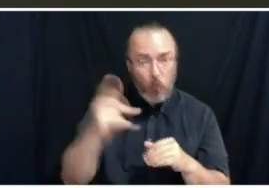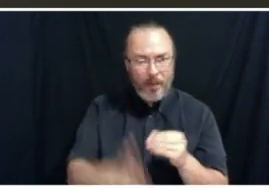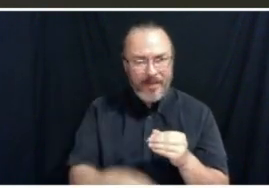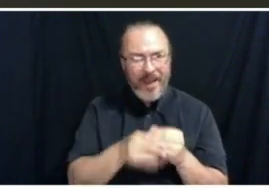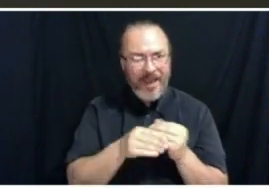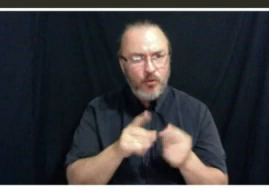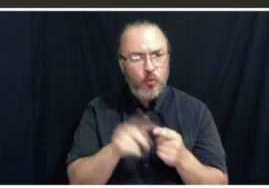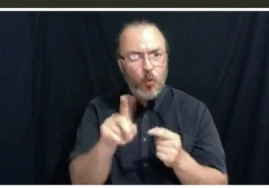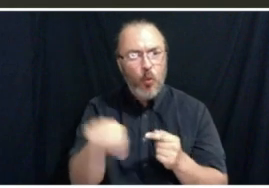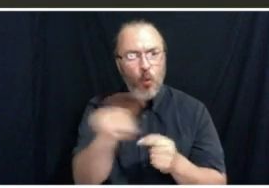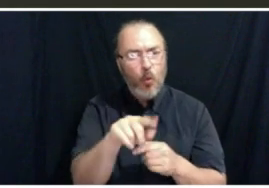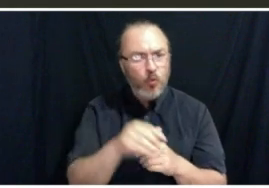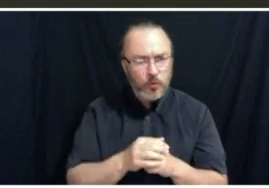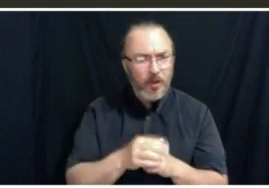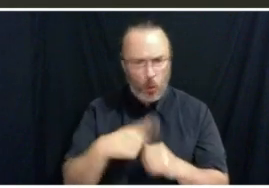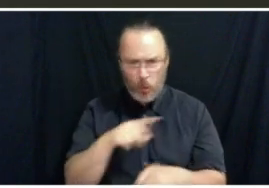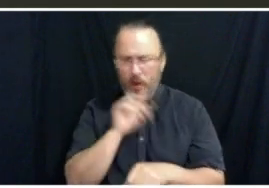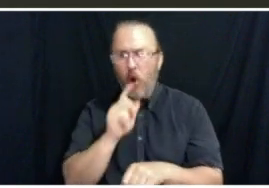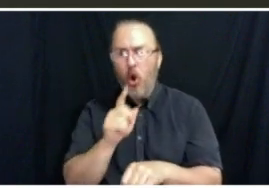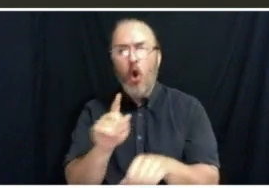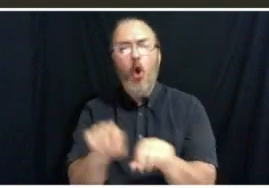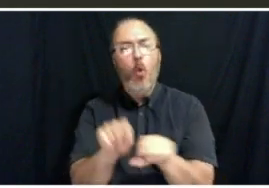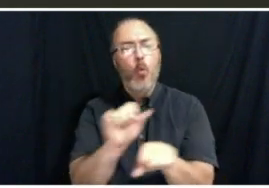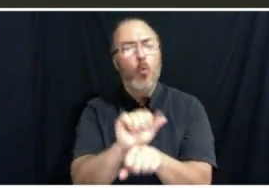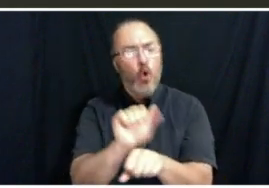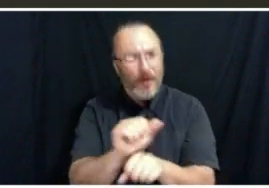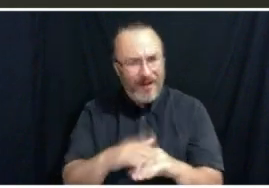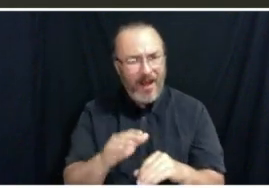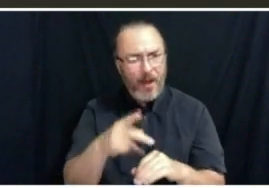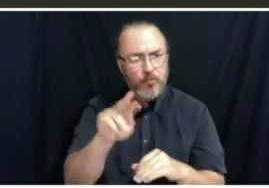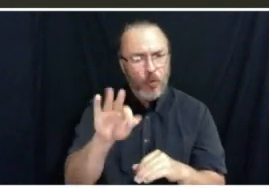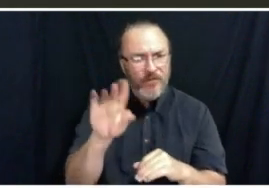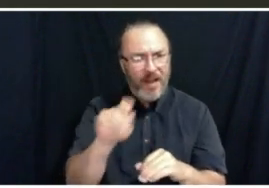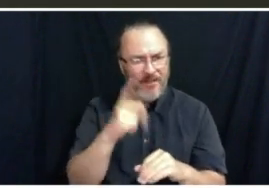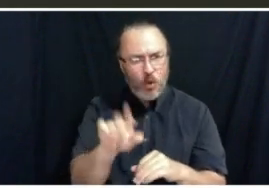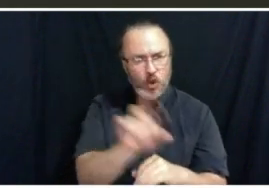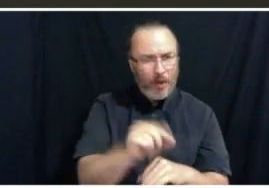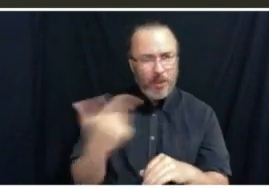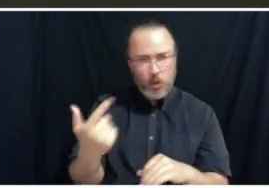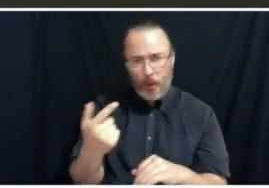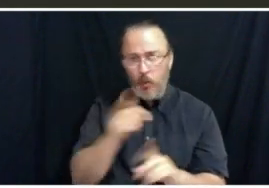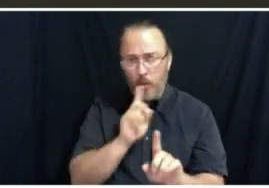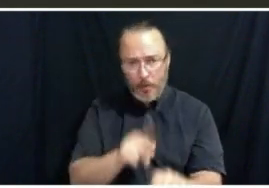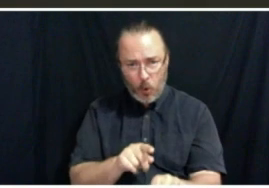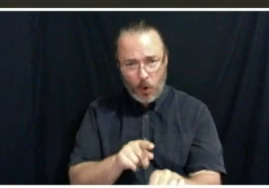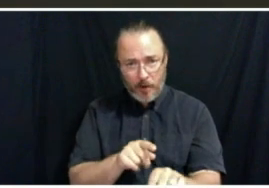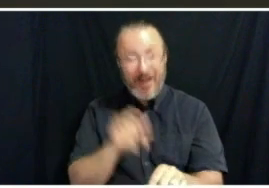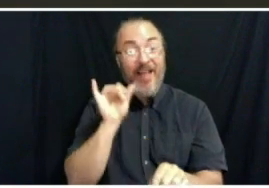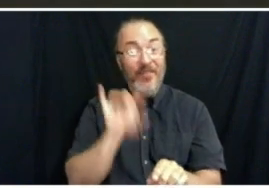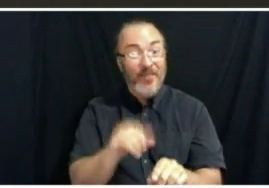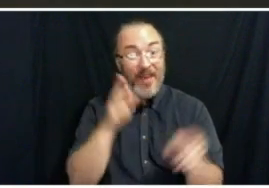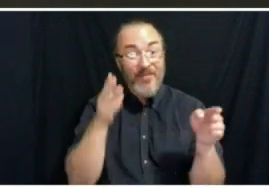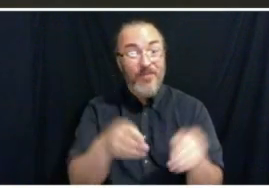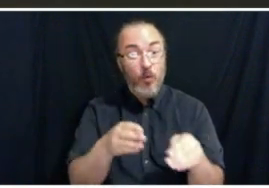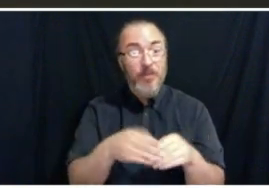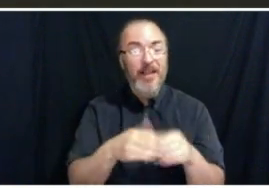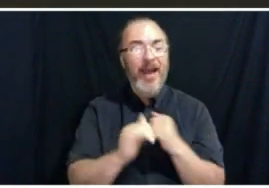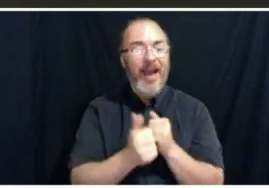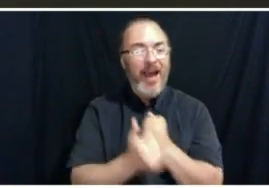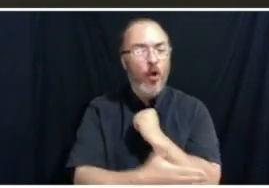We're already working on profiles for our 2021 report, which will have a focus on how countries regulate non-state actors in